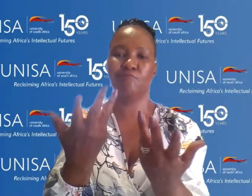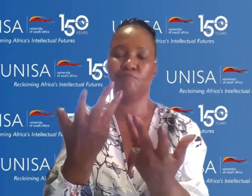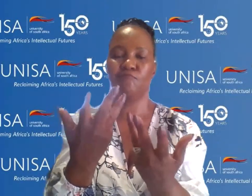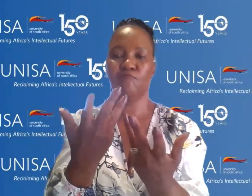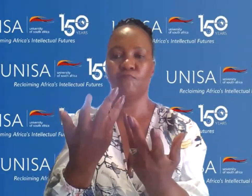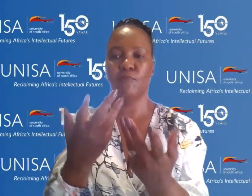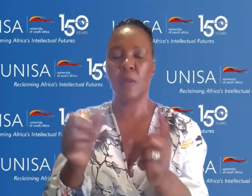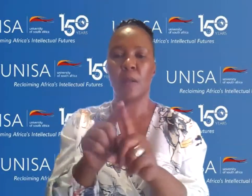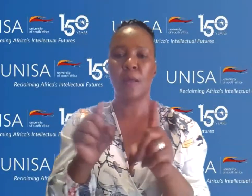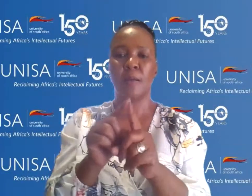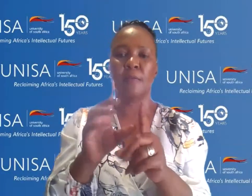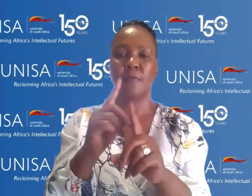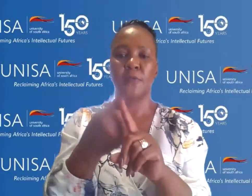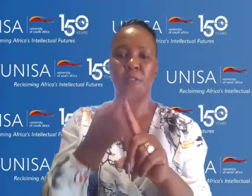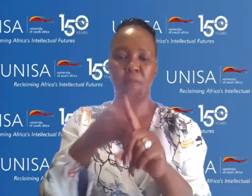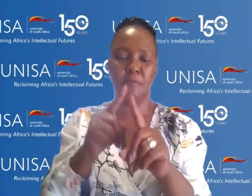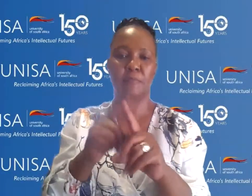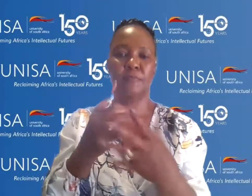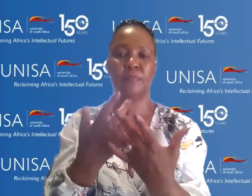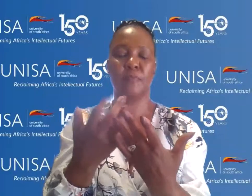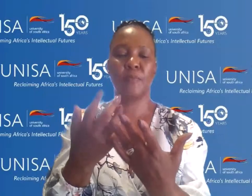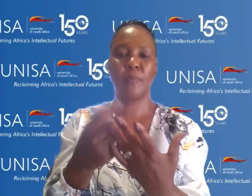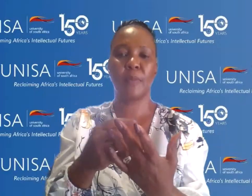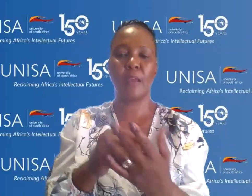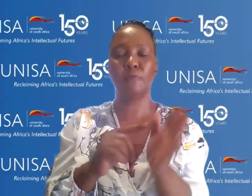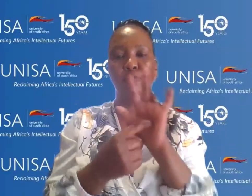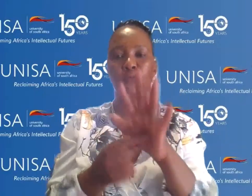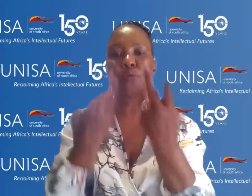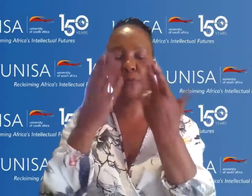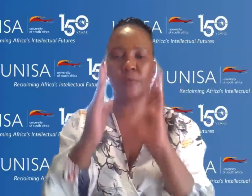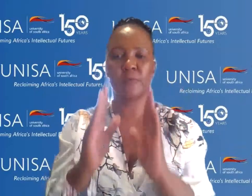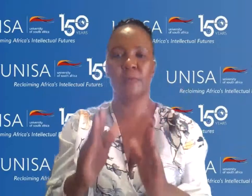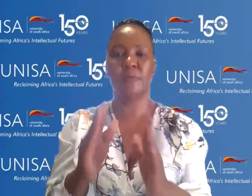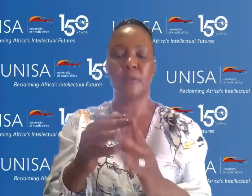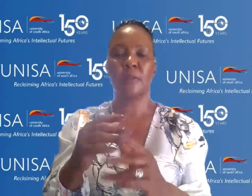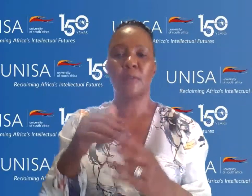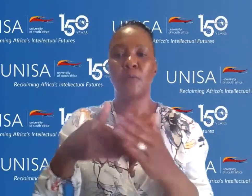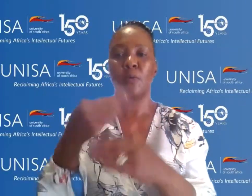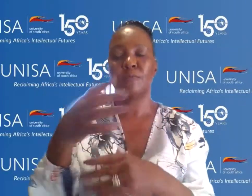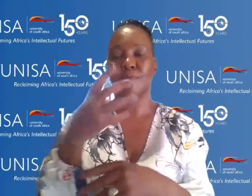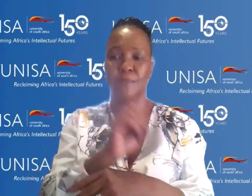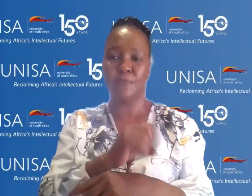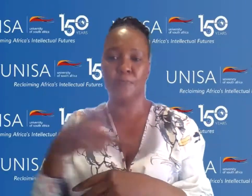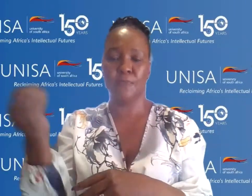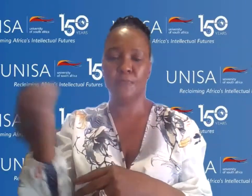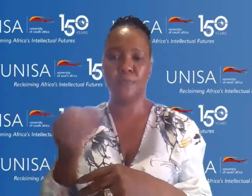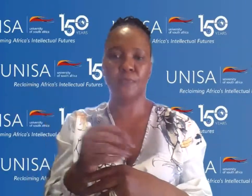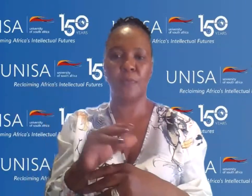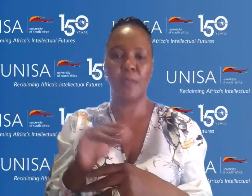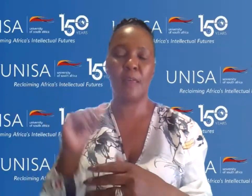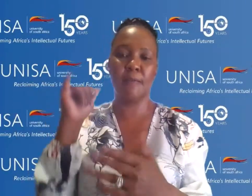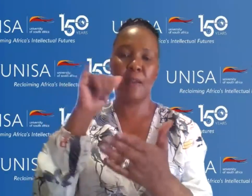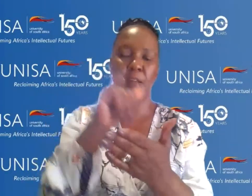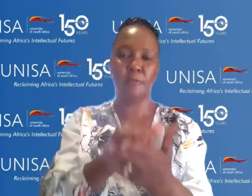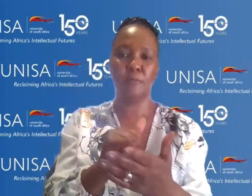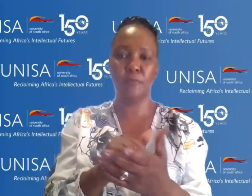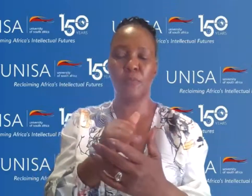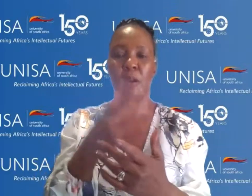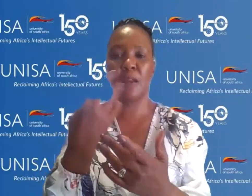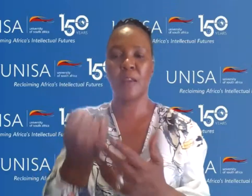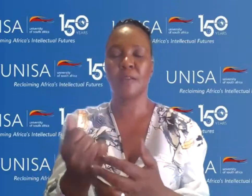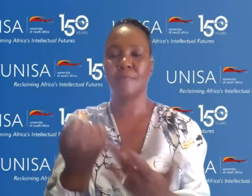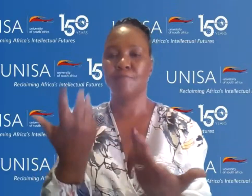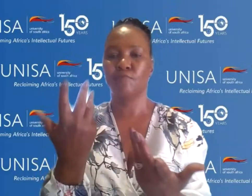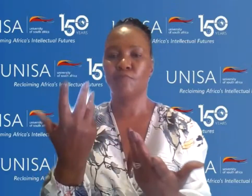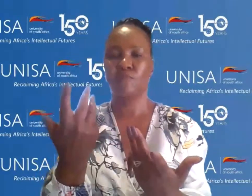through. I've showed the students, okay, after you'd left, the service mode, flight mode, we've gone through. We went through device care again, just